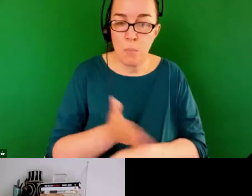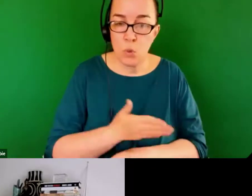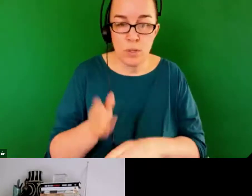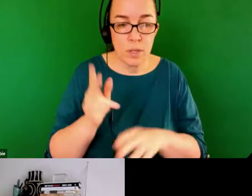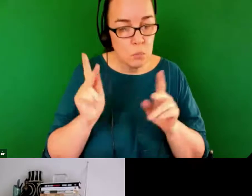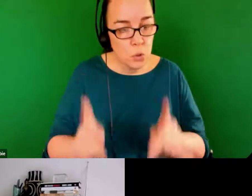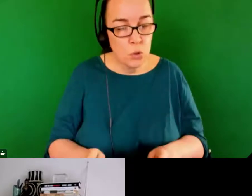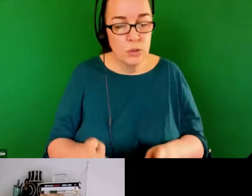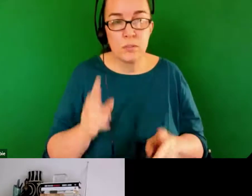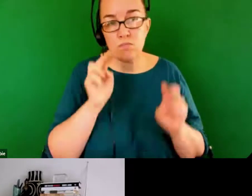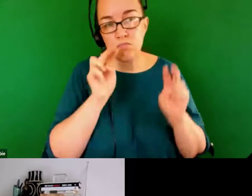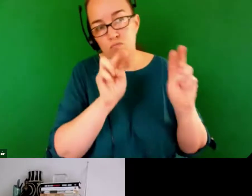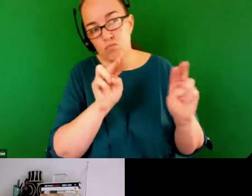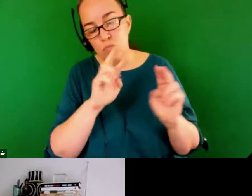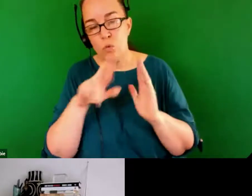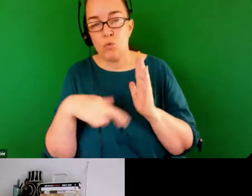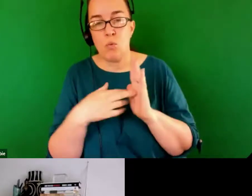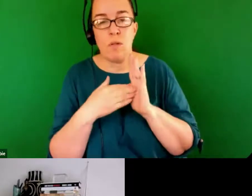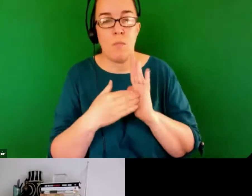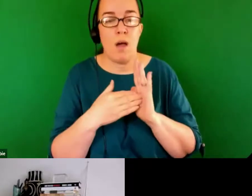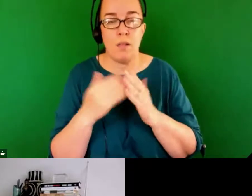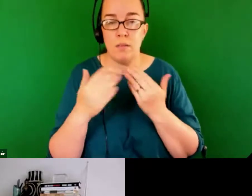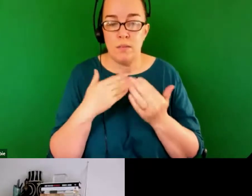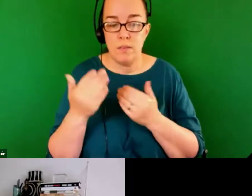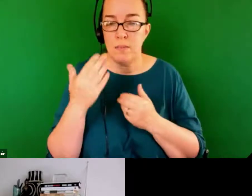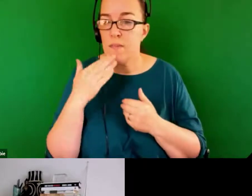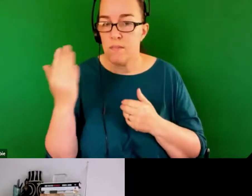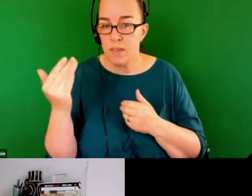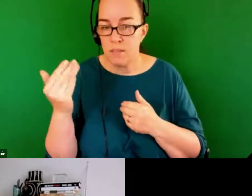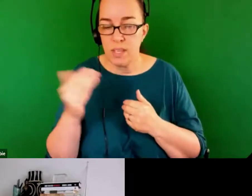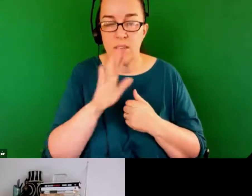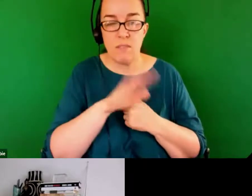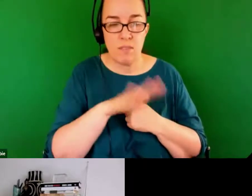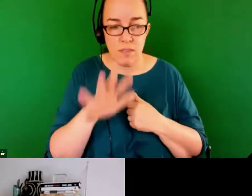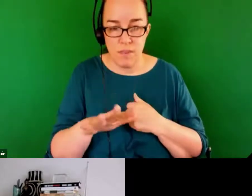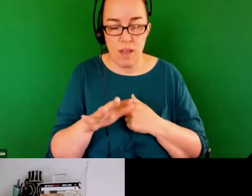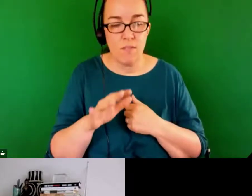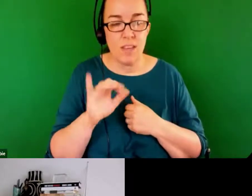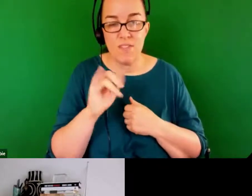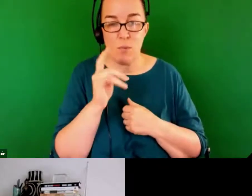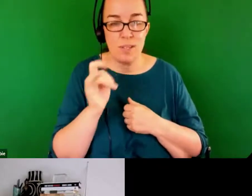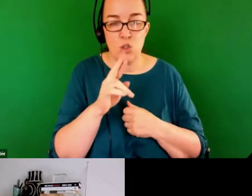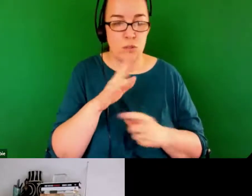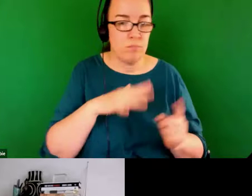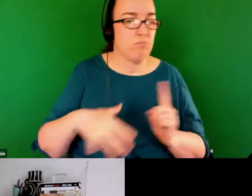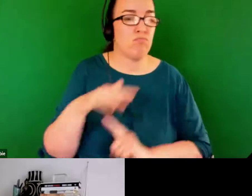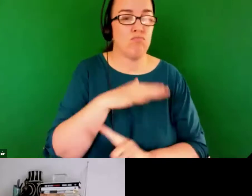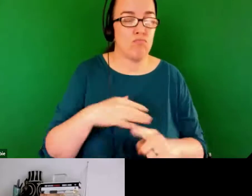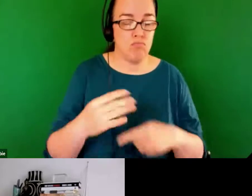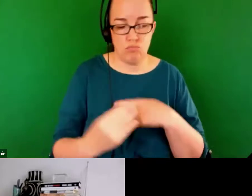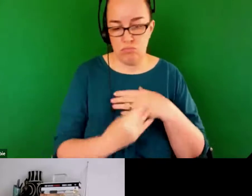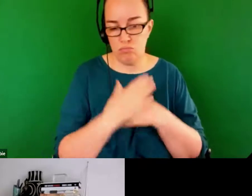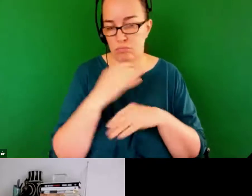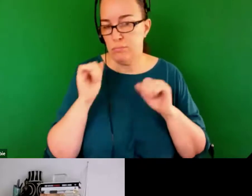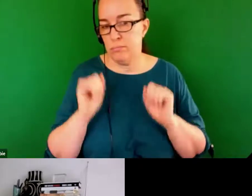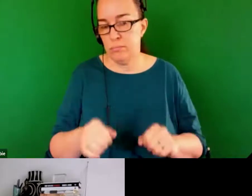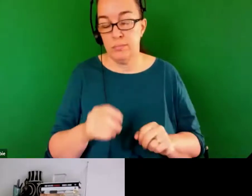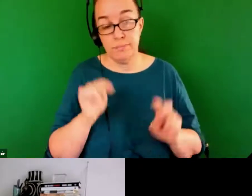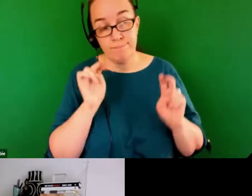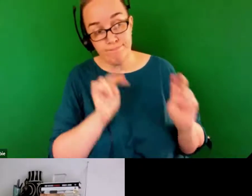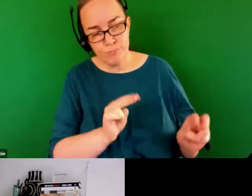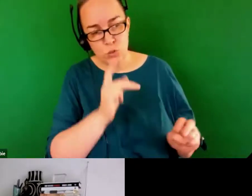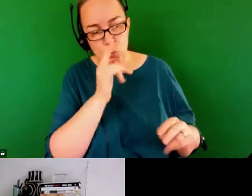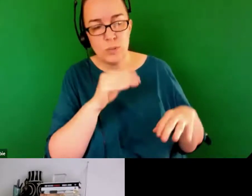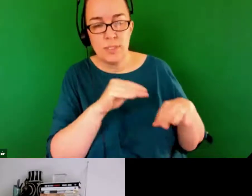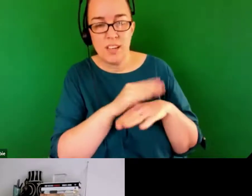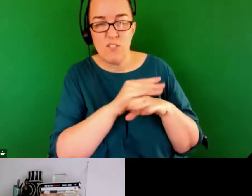look up to, a role model. Whether you're 15 or 55, influencers are all around us. And to really look to that influencer and help people make